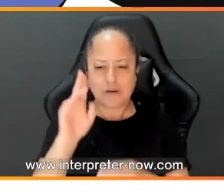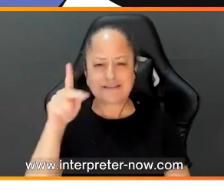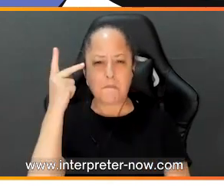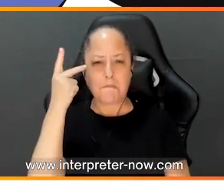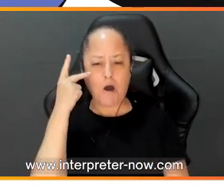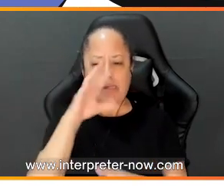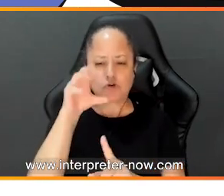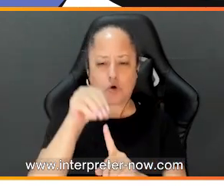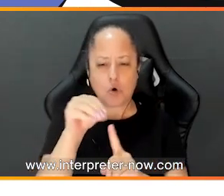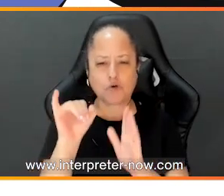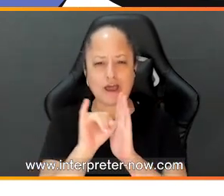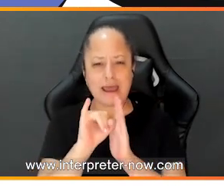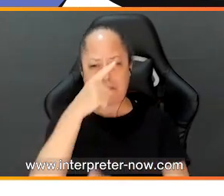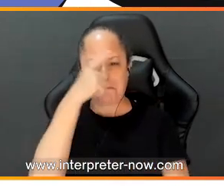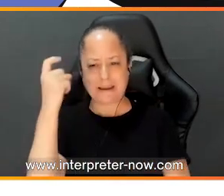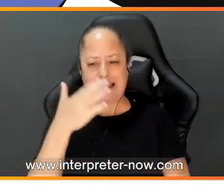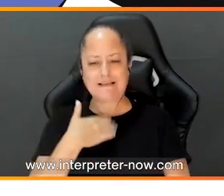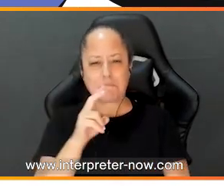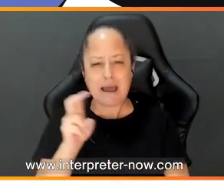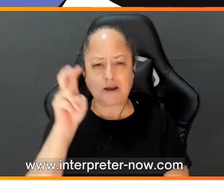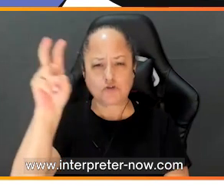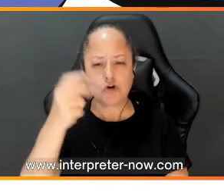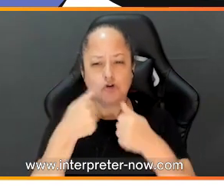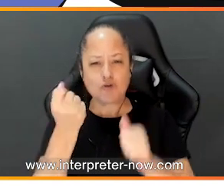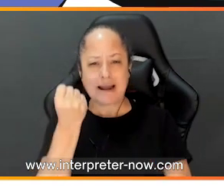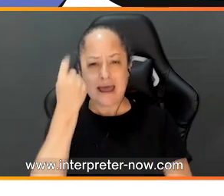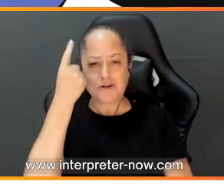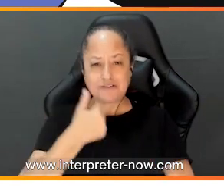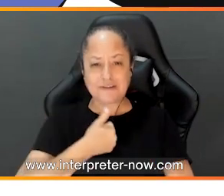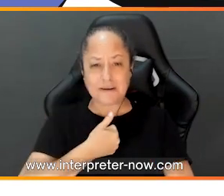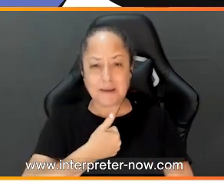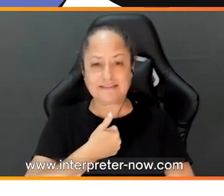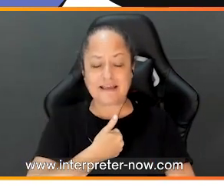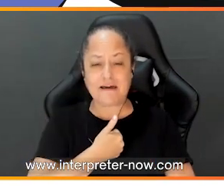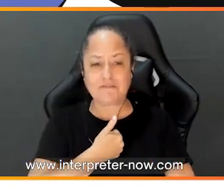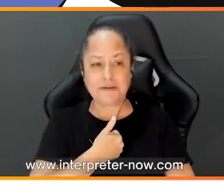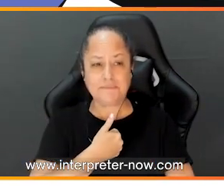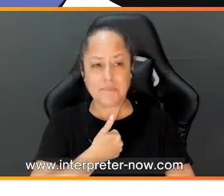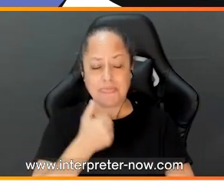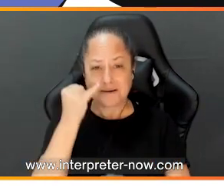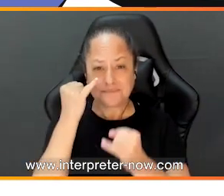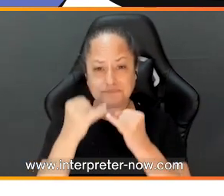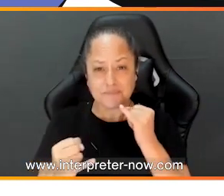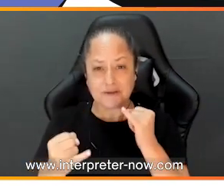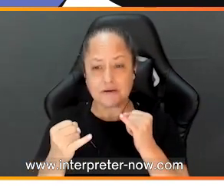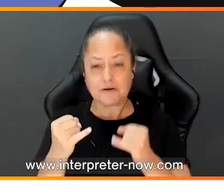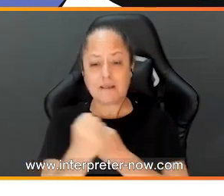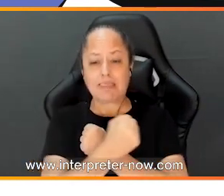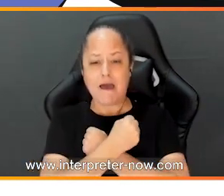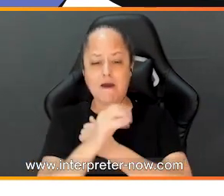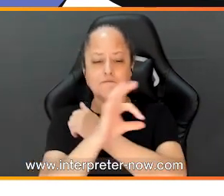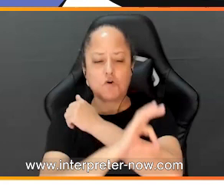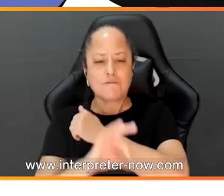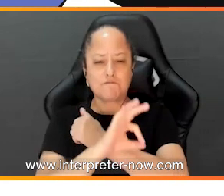and culture and identity. In a way, it was because of my own journey and trying to understand myself, and ultimately kind of a love for